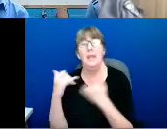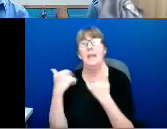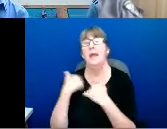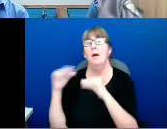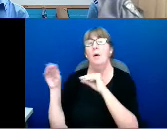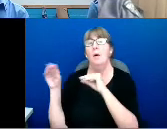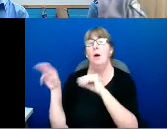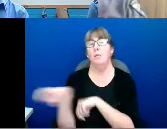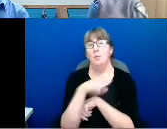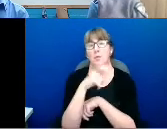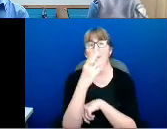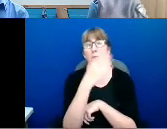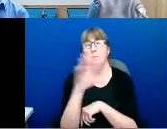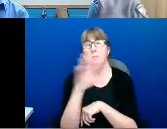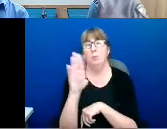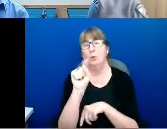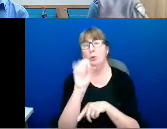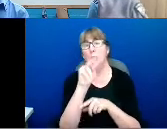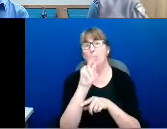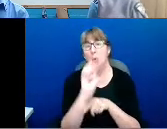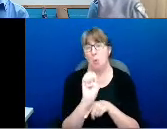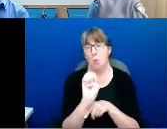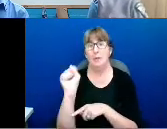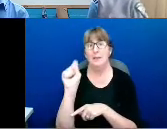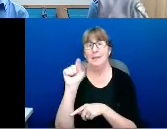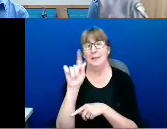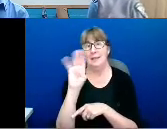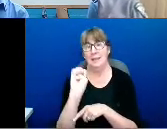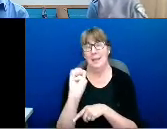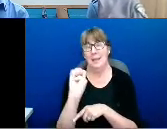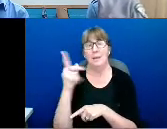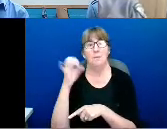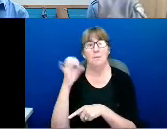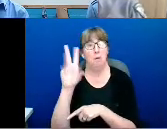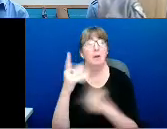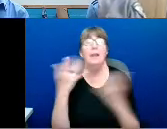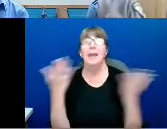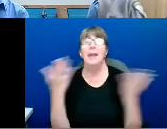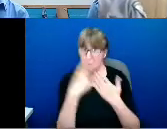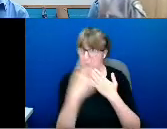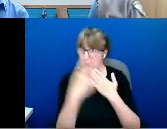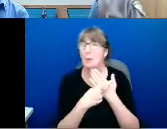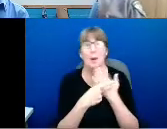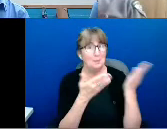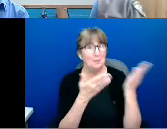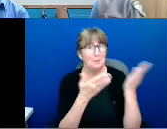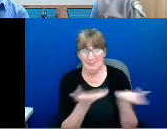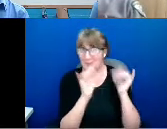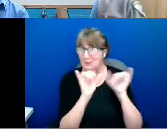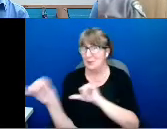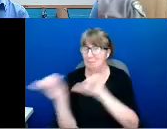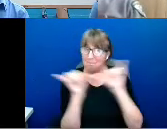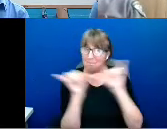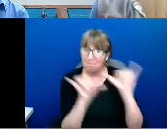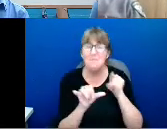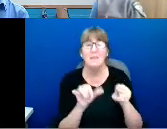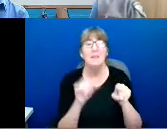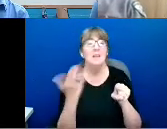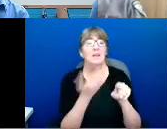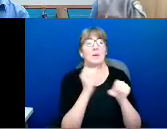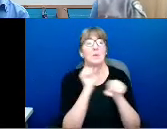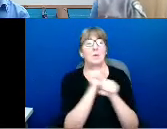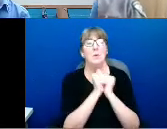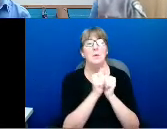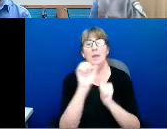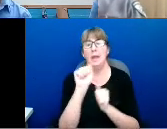State Park, I'm very pleased that they have the program here. And we actually worked with Adam Kuhn this morning